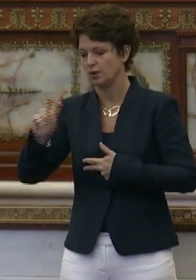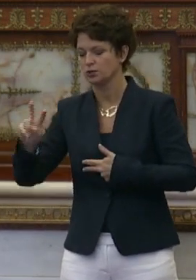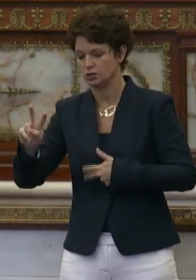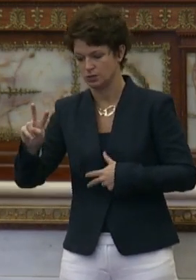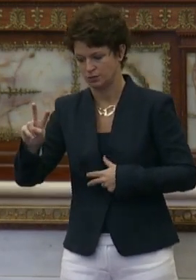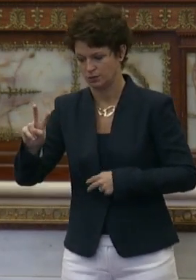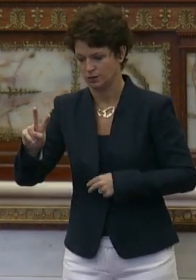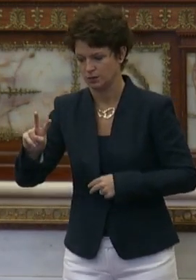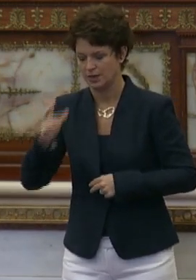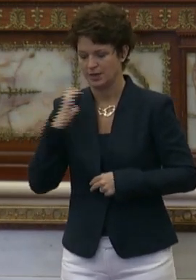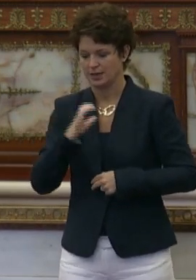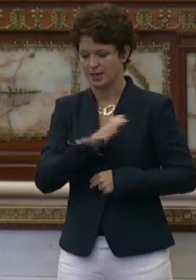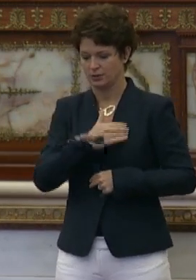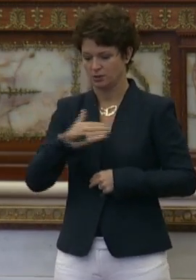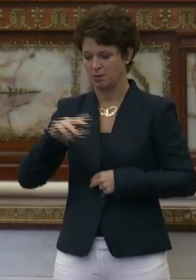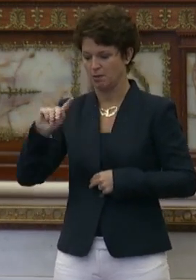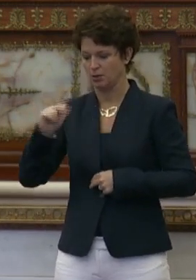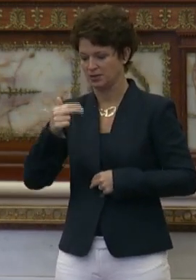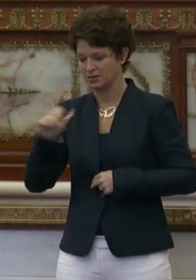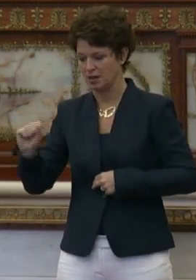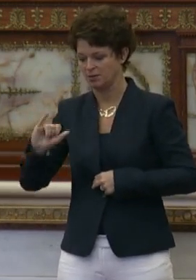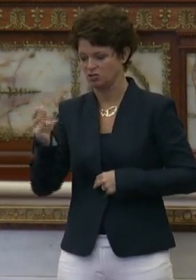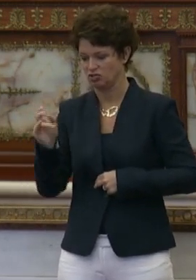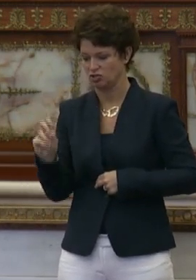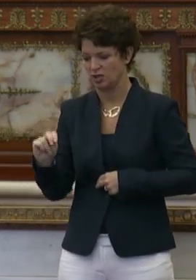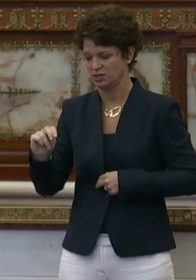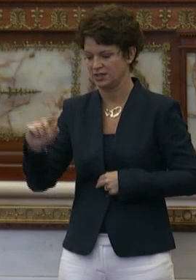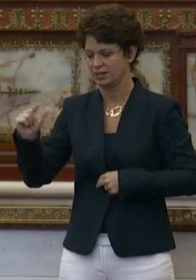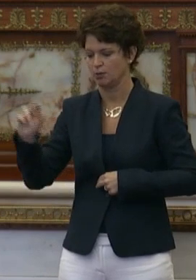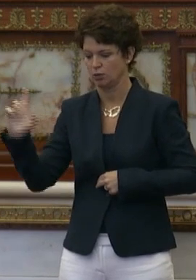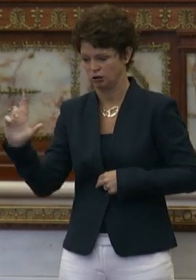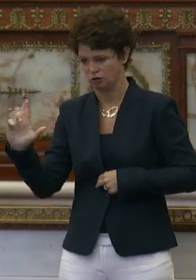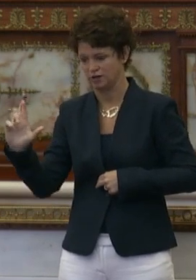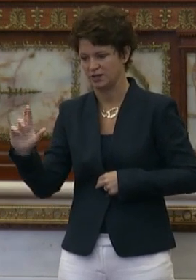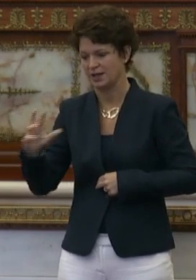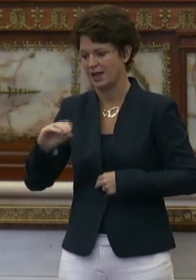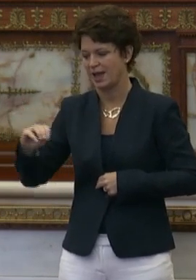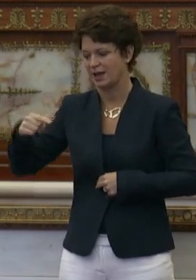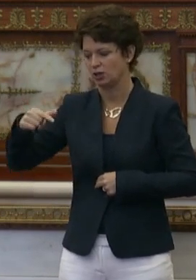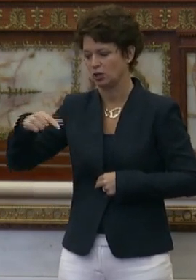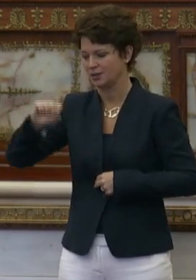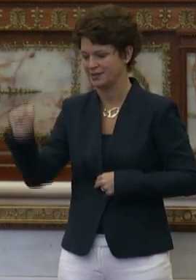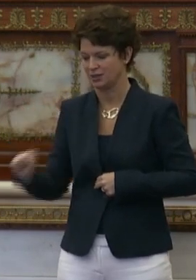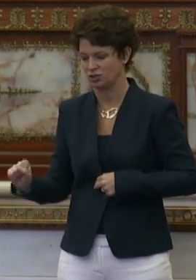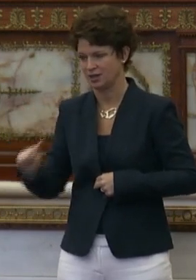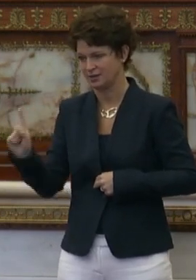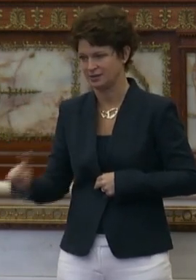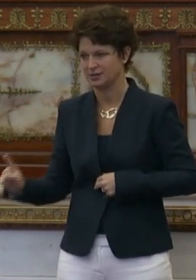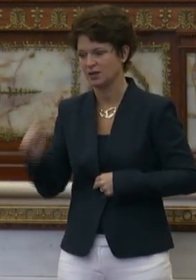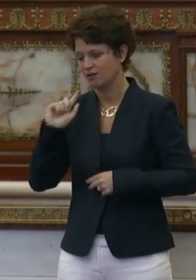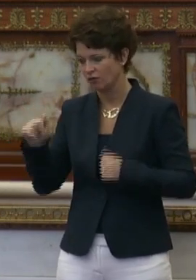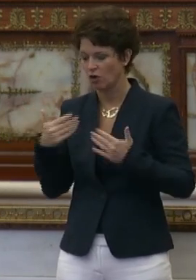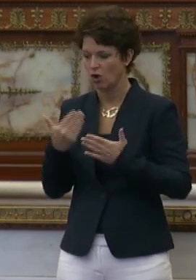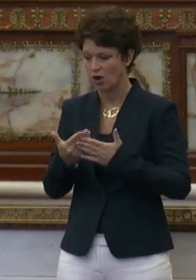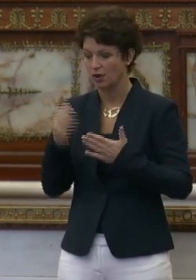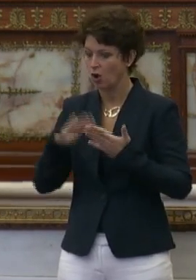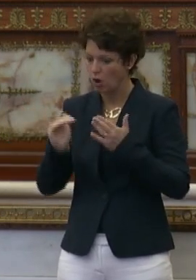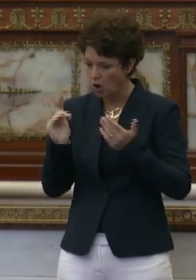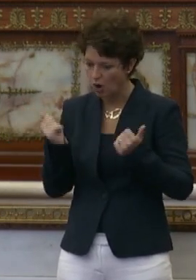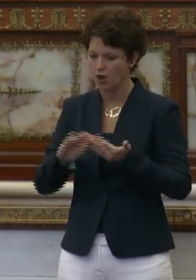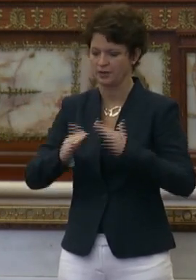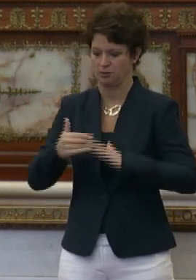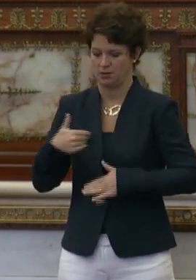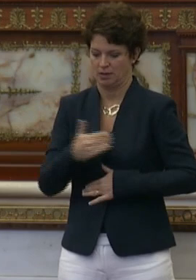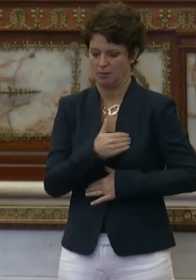3200302, Councilmembers Thomas, Johnson, Gilmore Richardson, and Keona Sanchez, for all the community